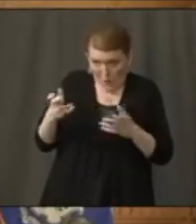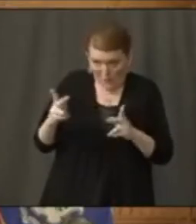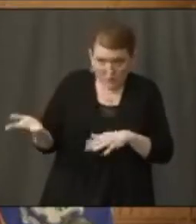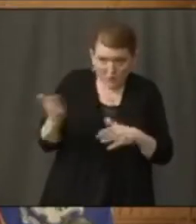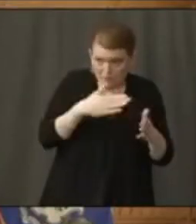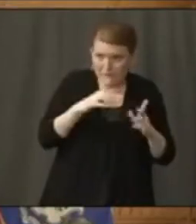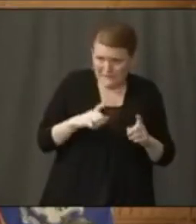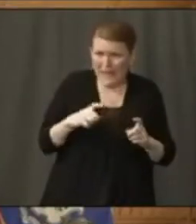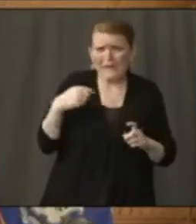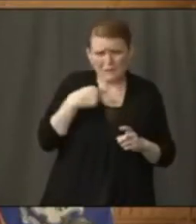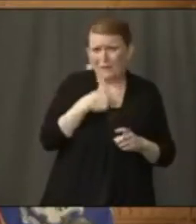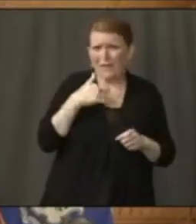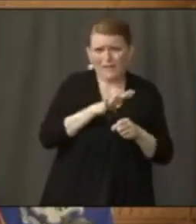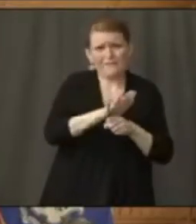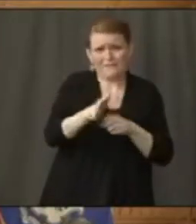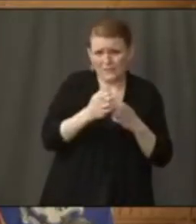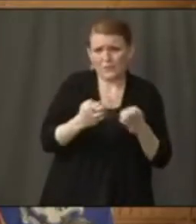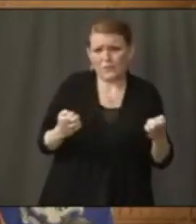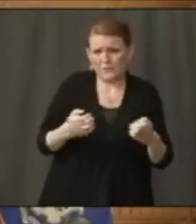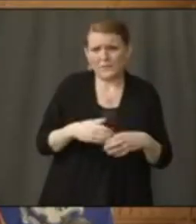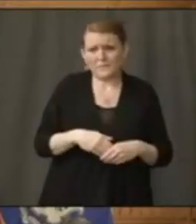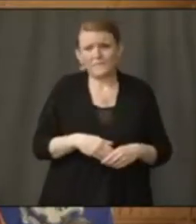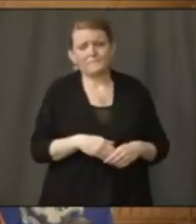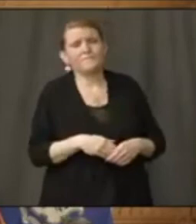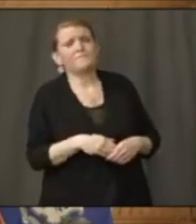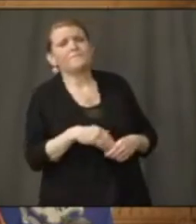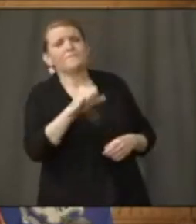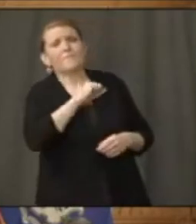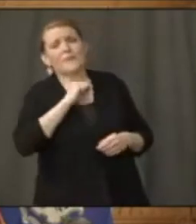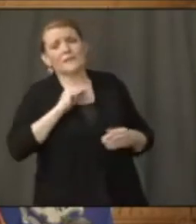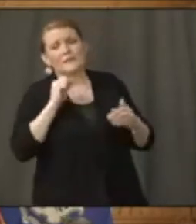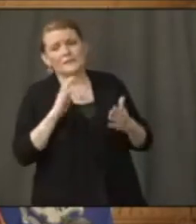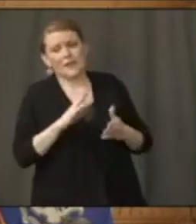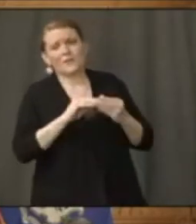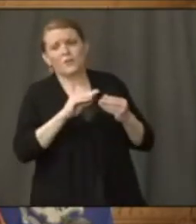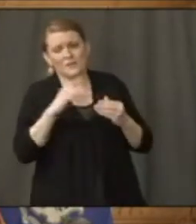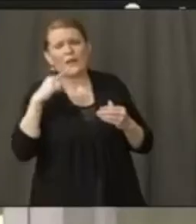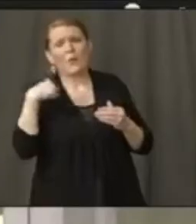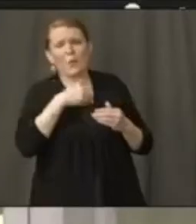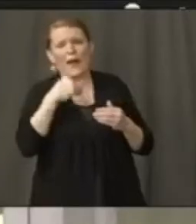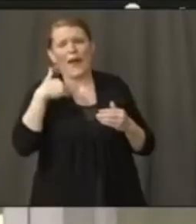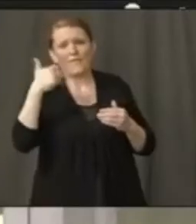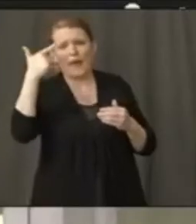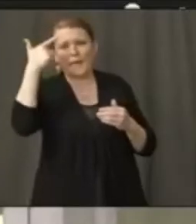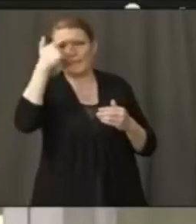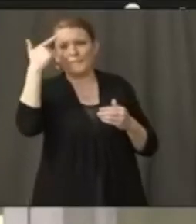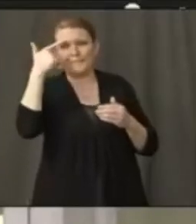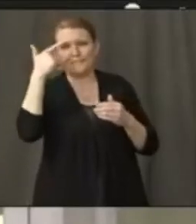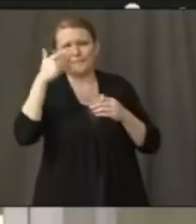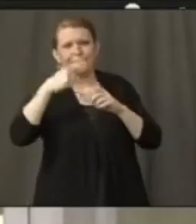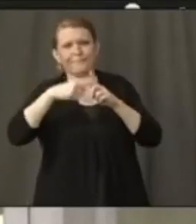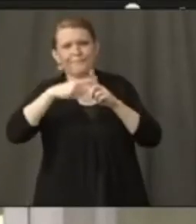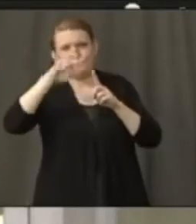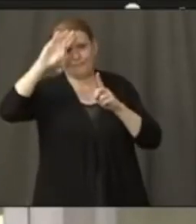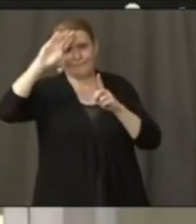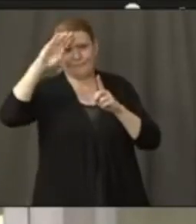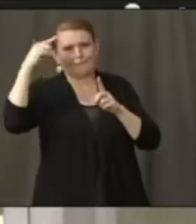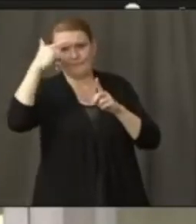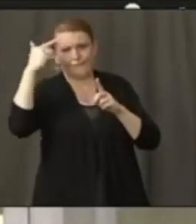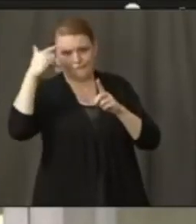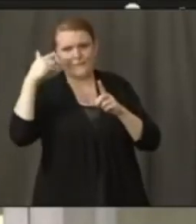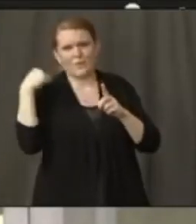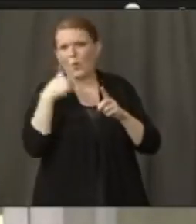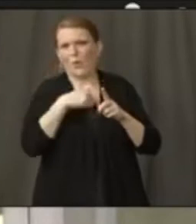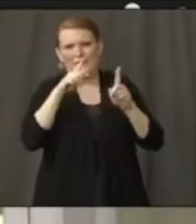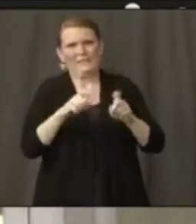our temperatures of our staff every shift, and maybe we can expand that to customers. But, you know, we're